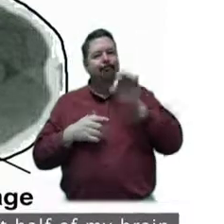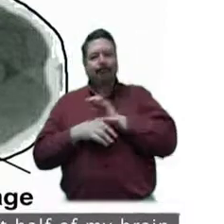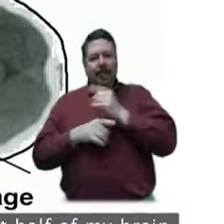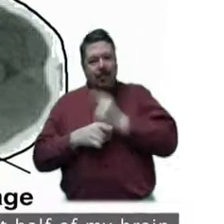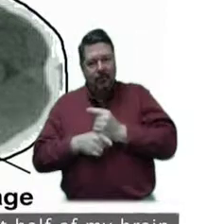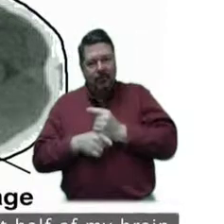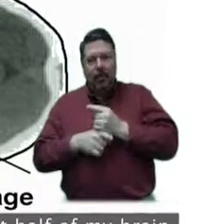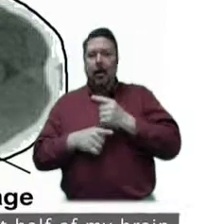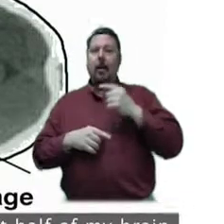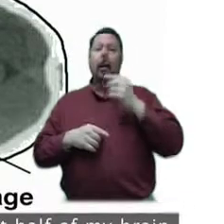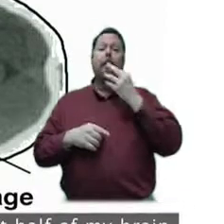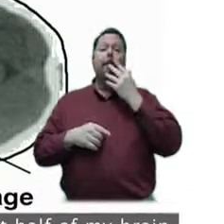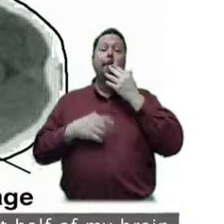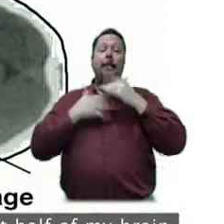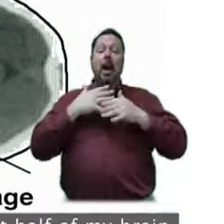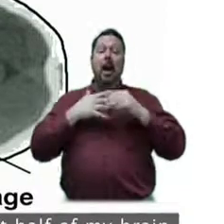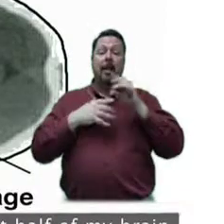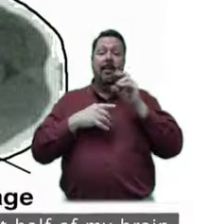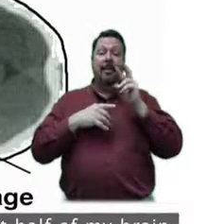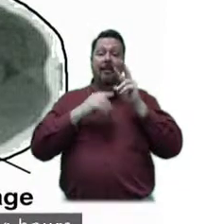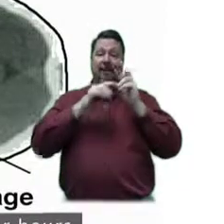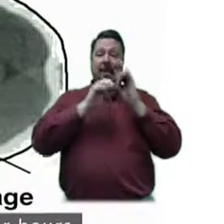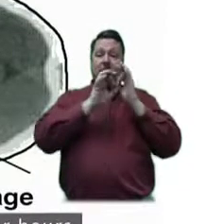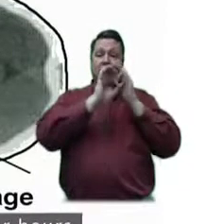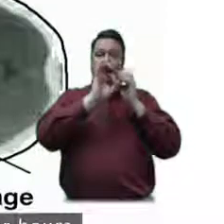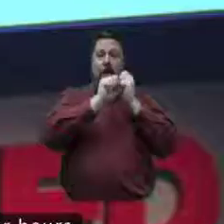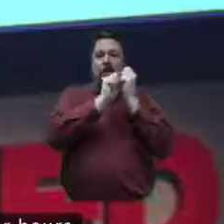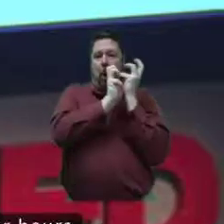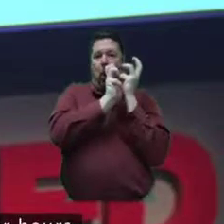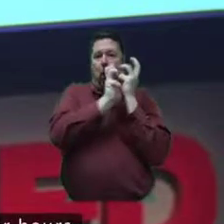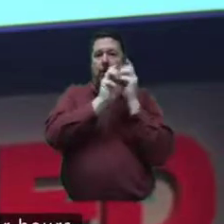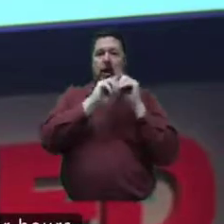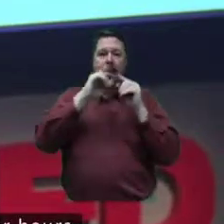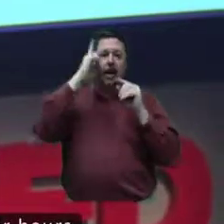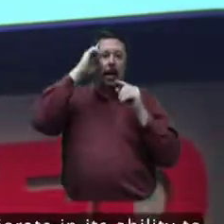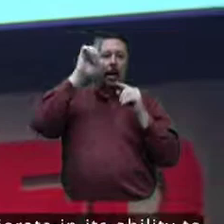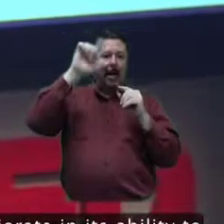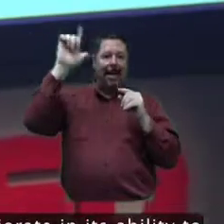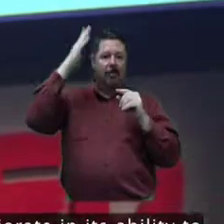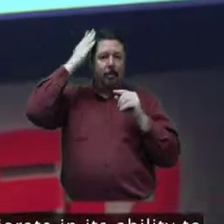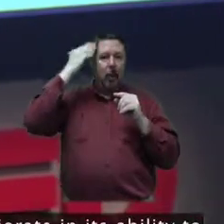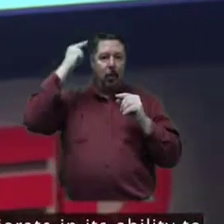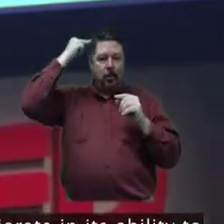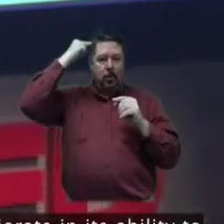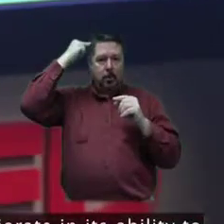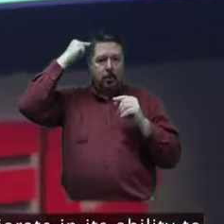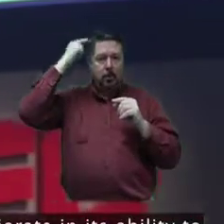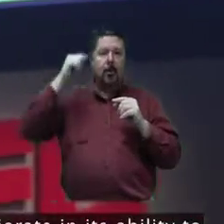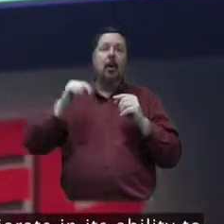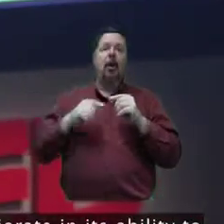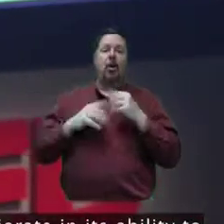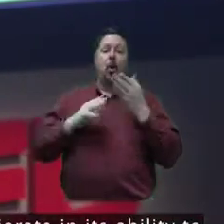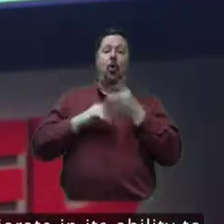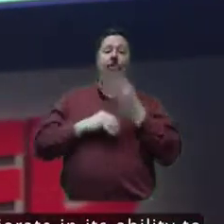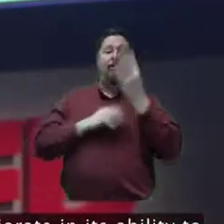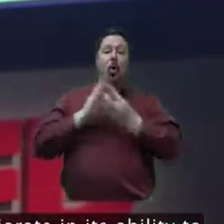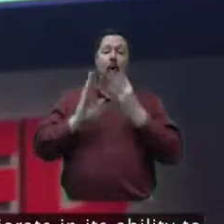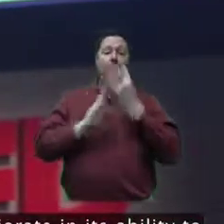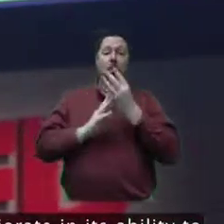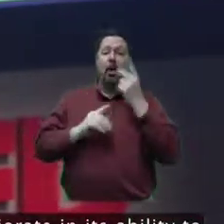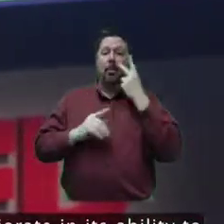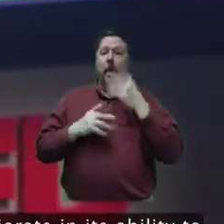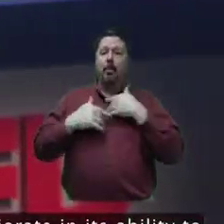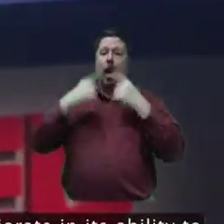vessel exploded in the left half of my brain. And in the course of 4 hours, I watched my brain